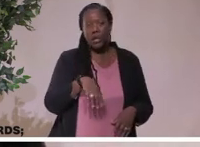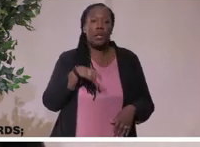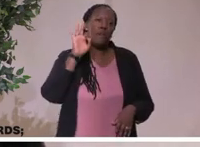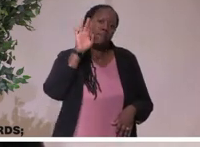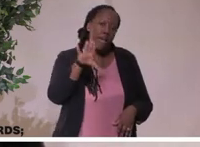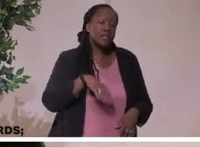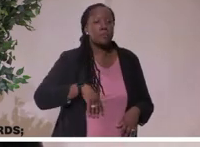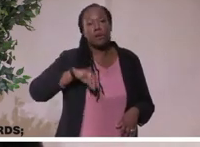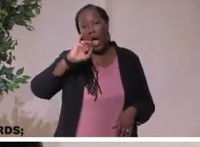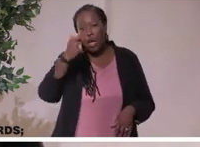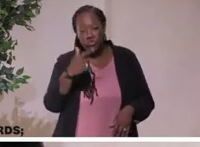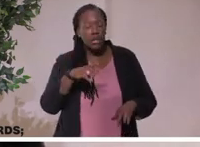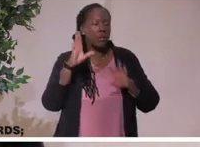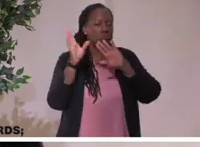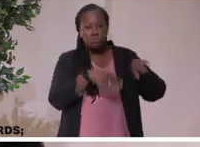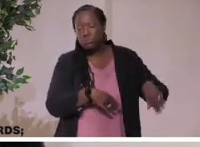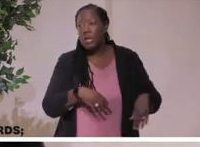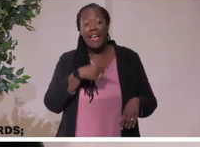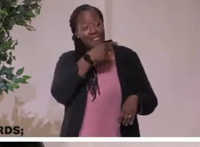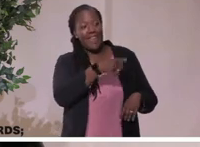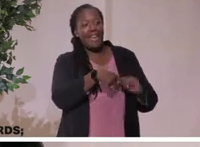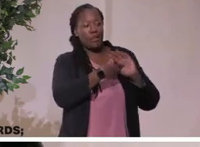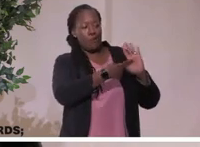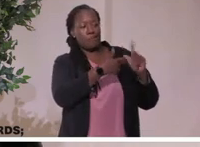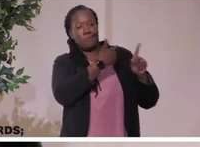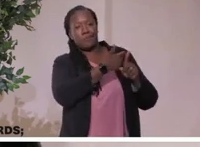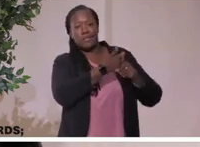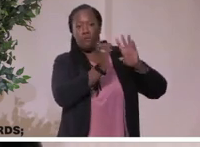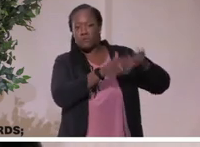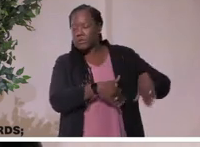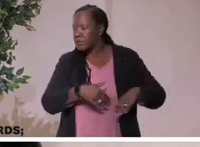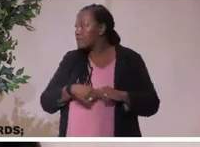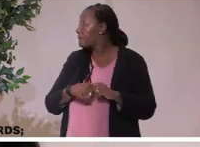IG. You know, they can represent themselves in the tech stack.